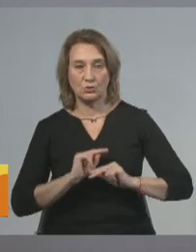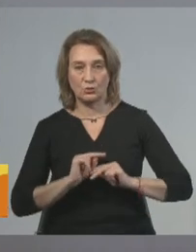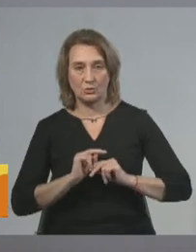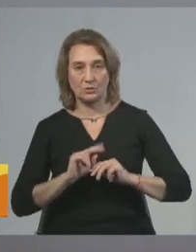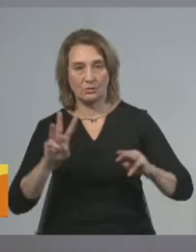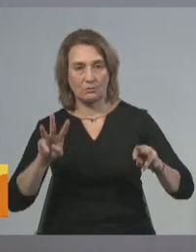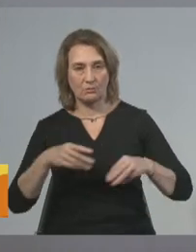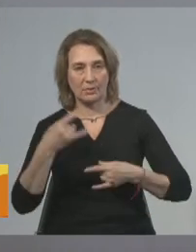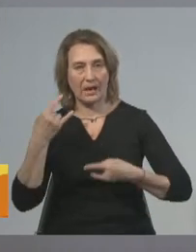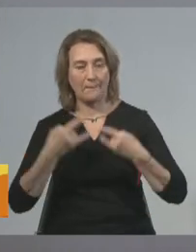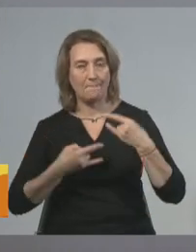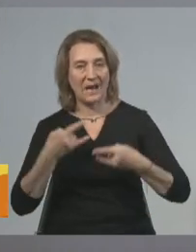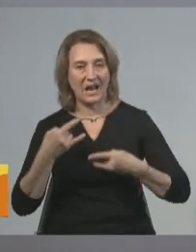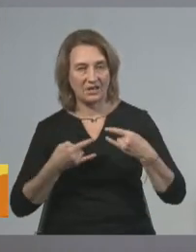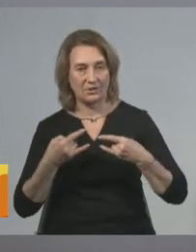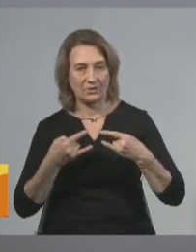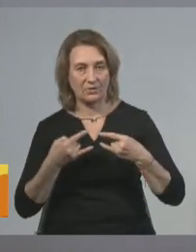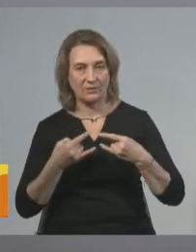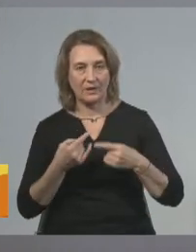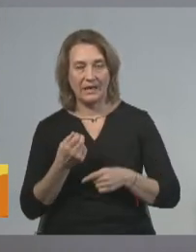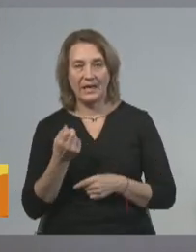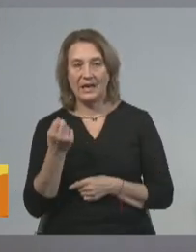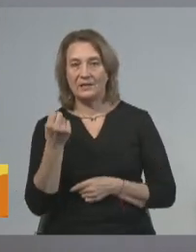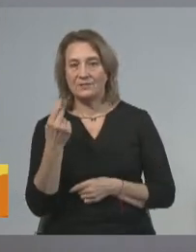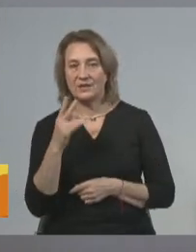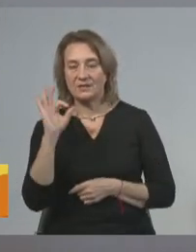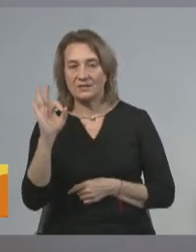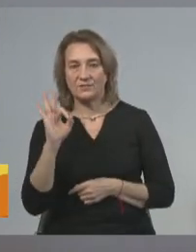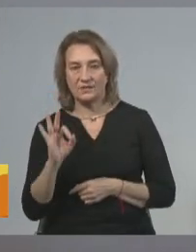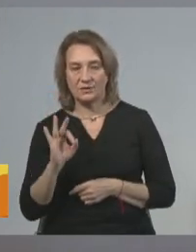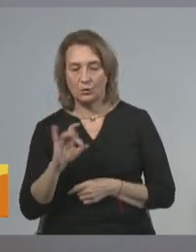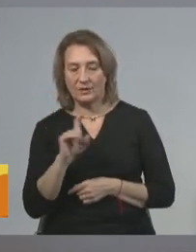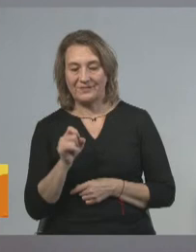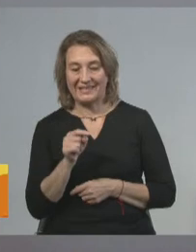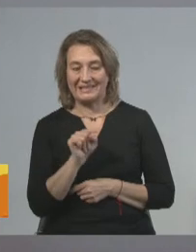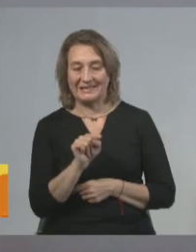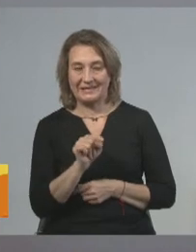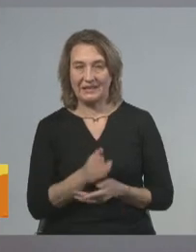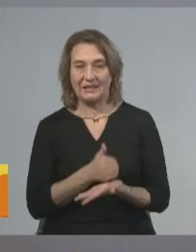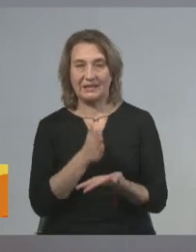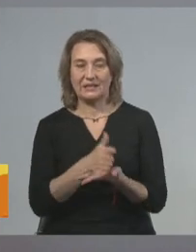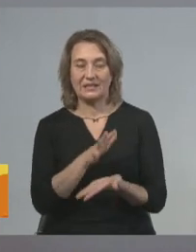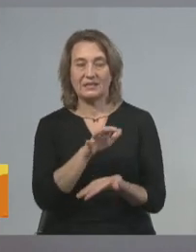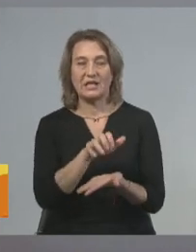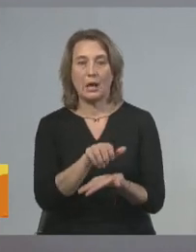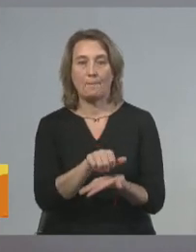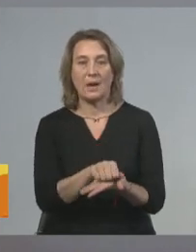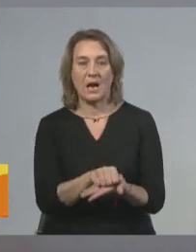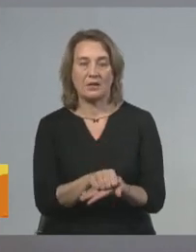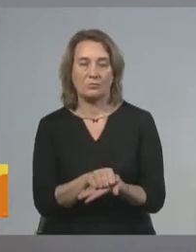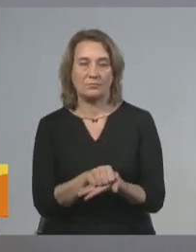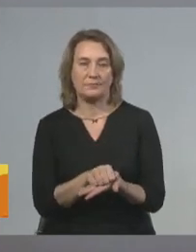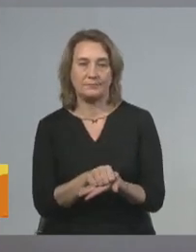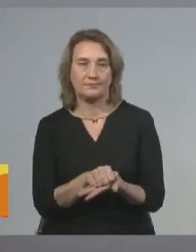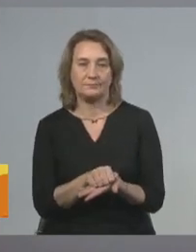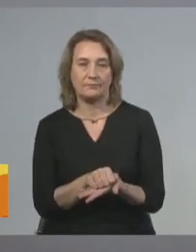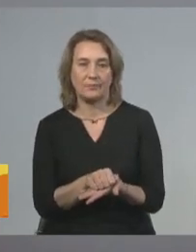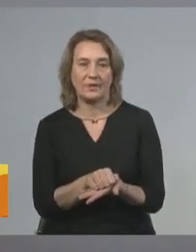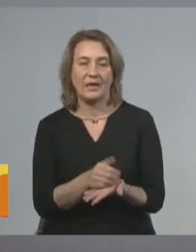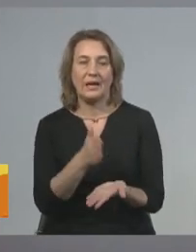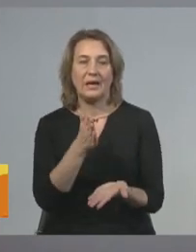just twelve percent of them are on uh executive editors or even manager